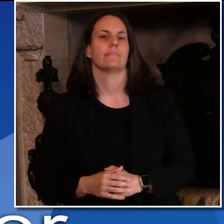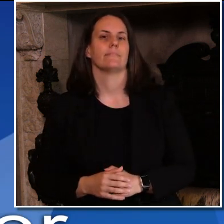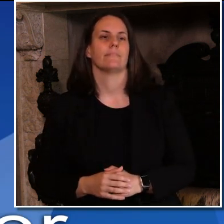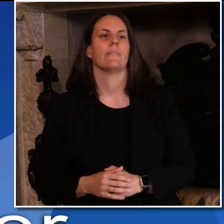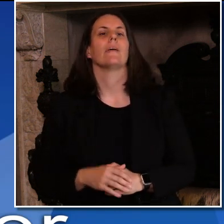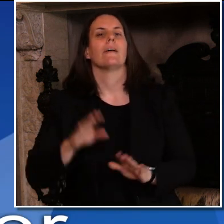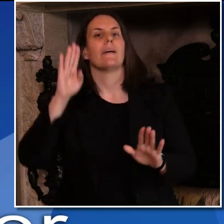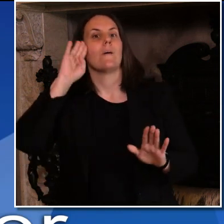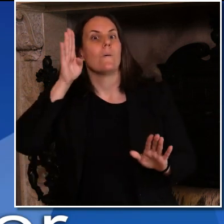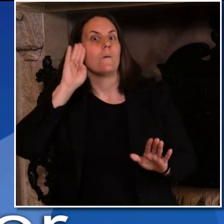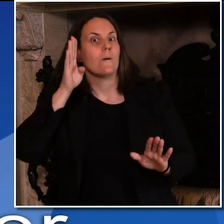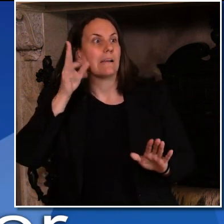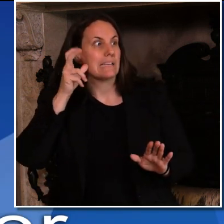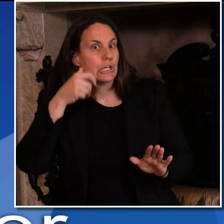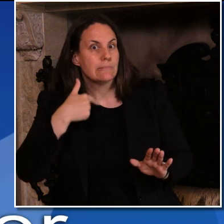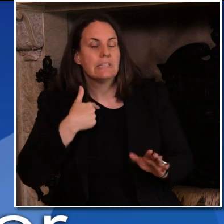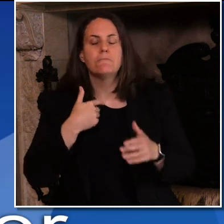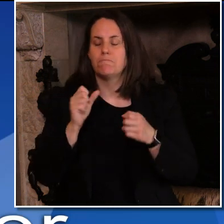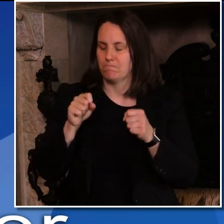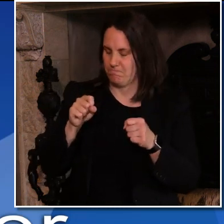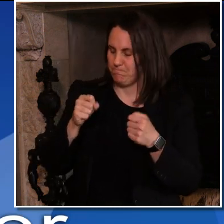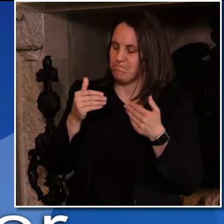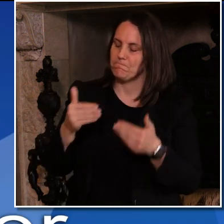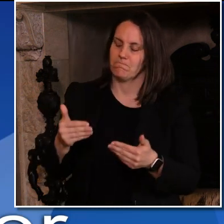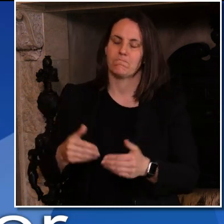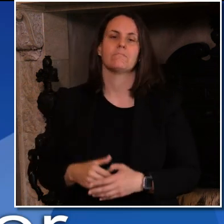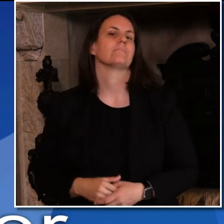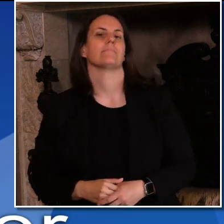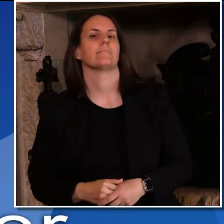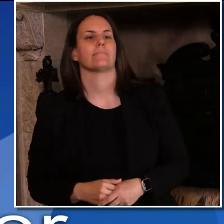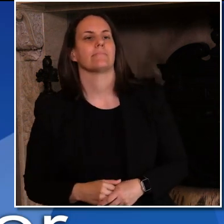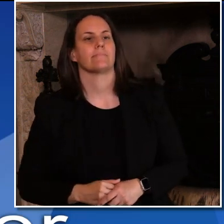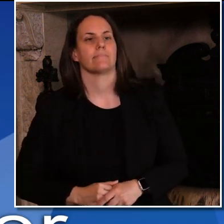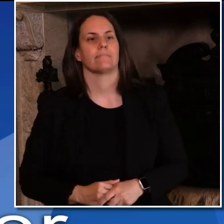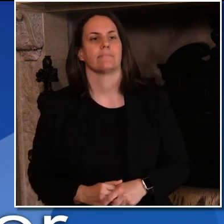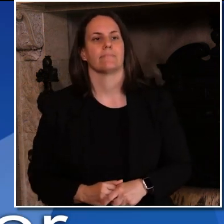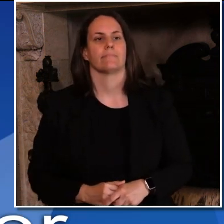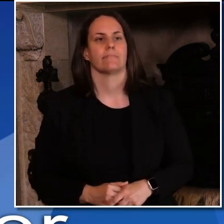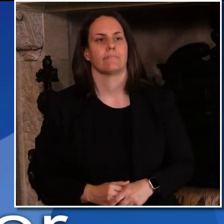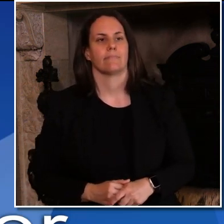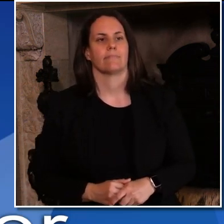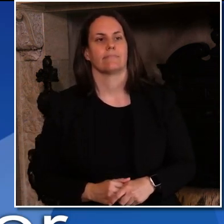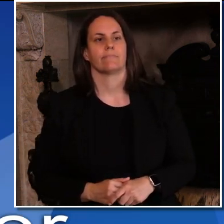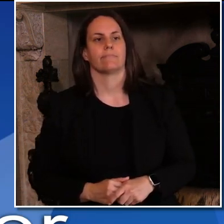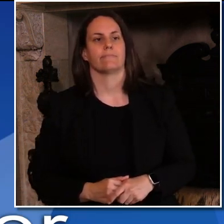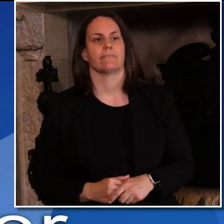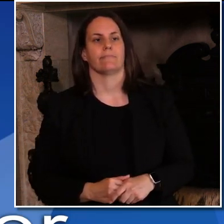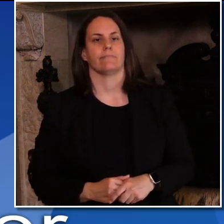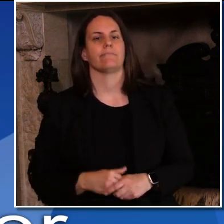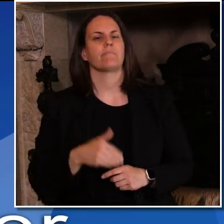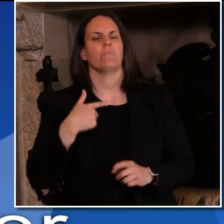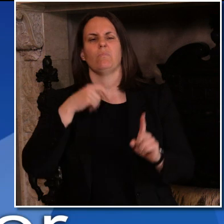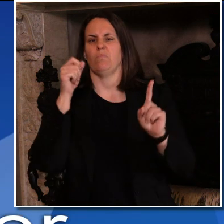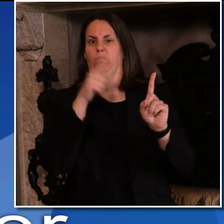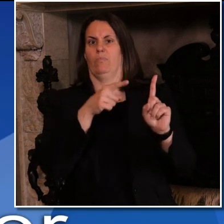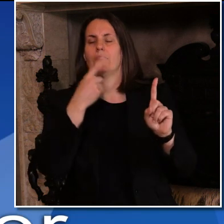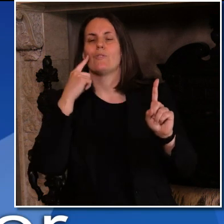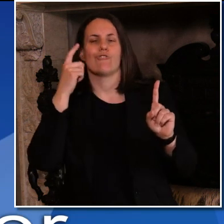Hi, can you hear me now? Yes, Yep. we can. Okay, perfect. This question is for the governor. Governor